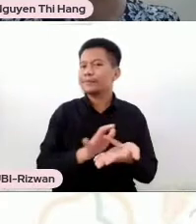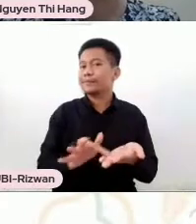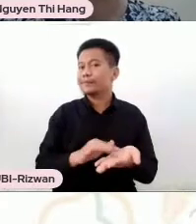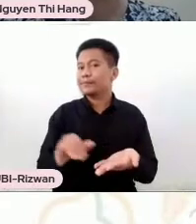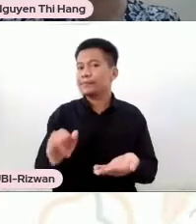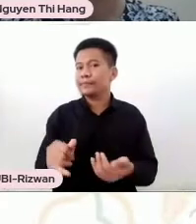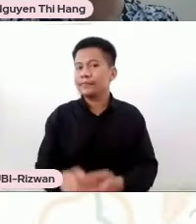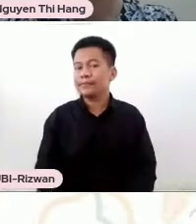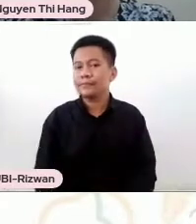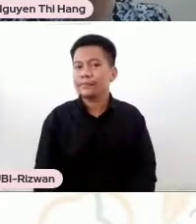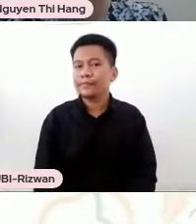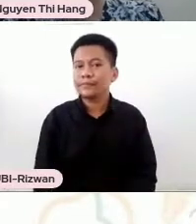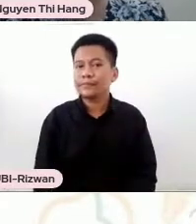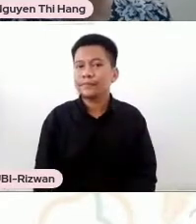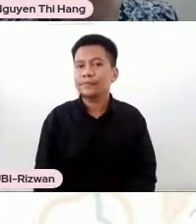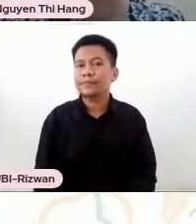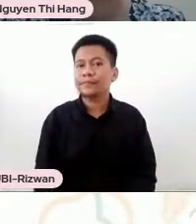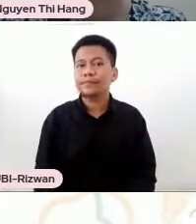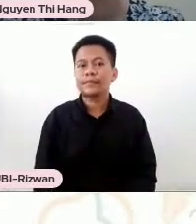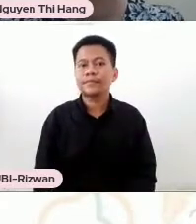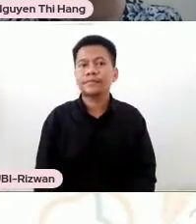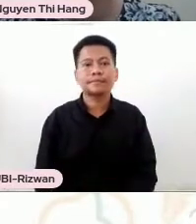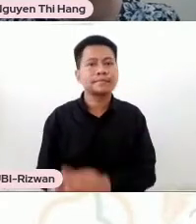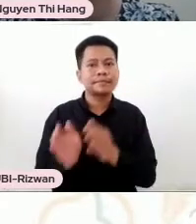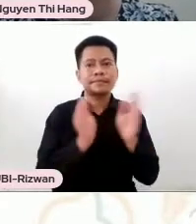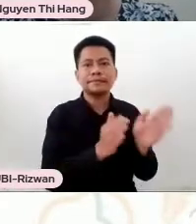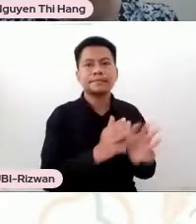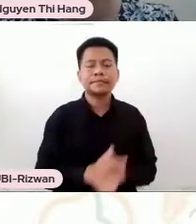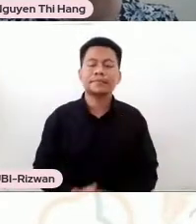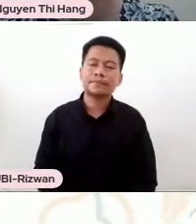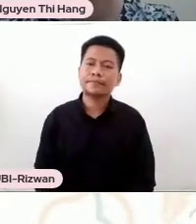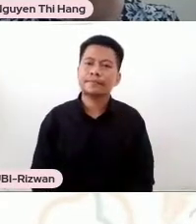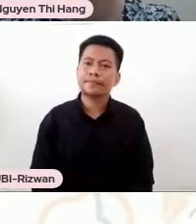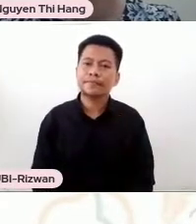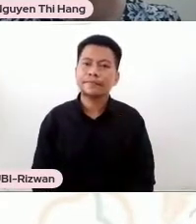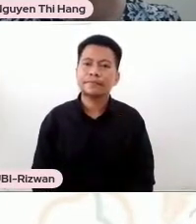Yeah. Next please.